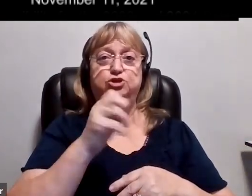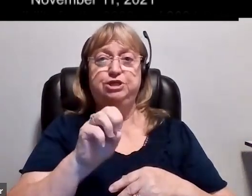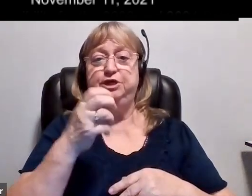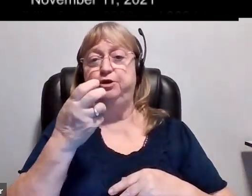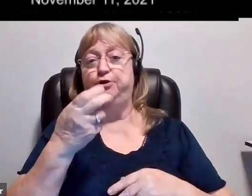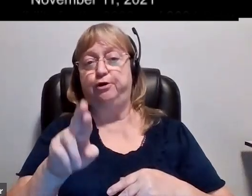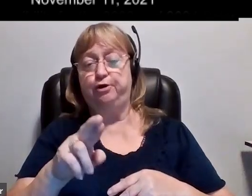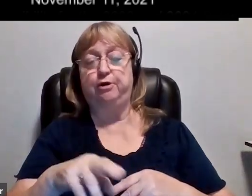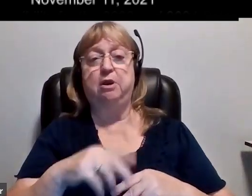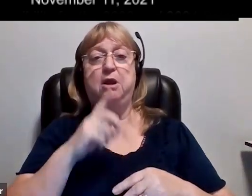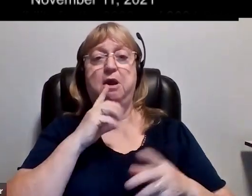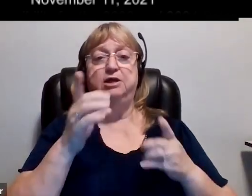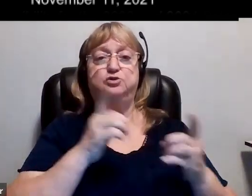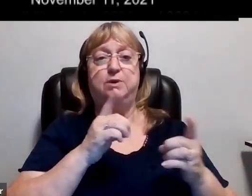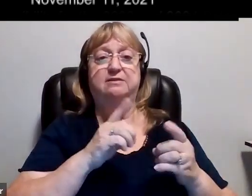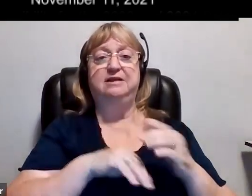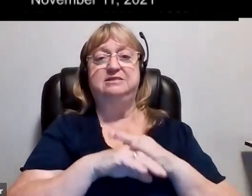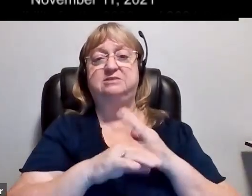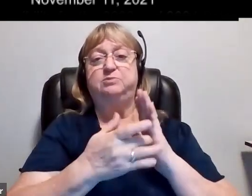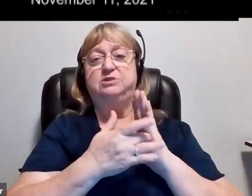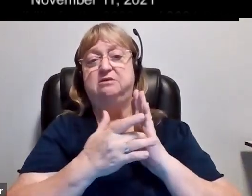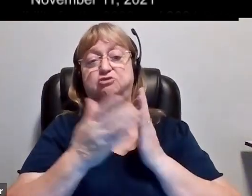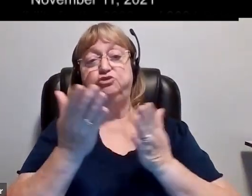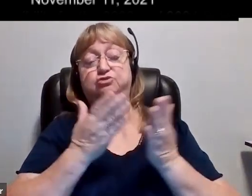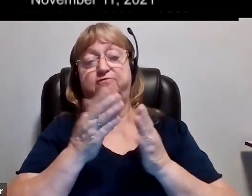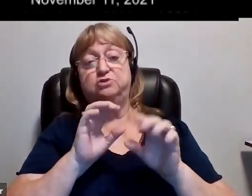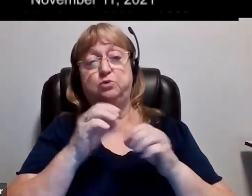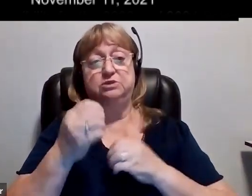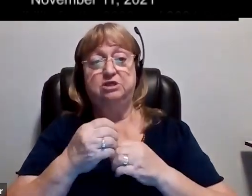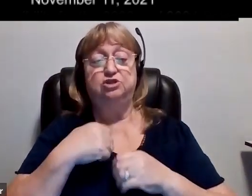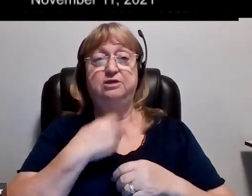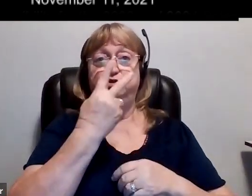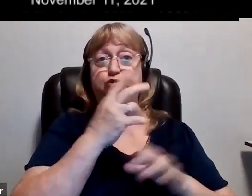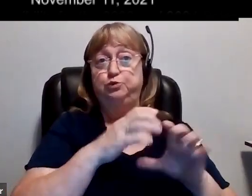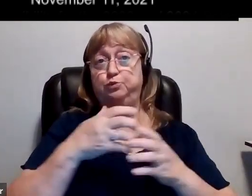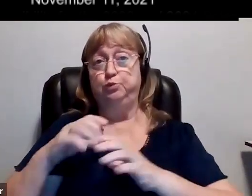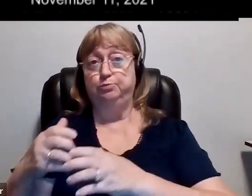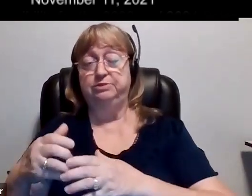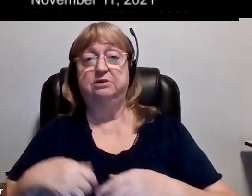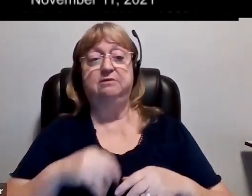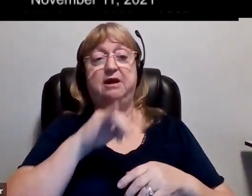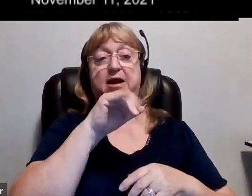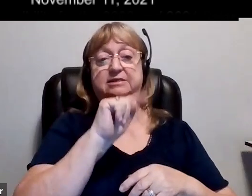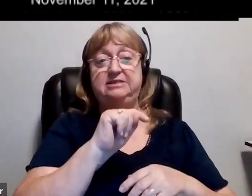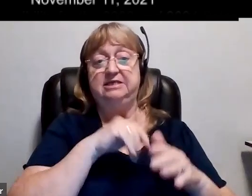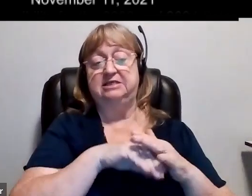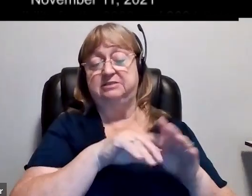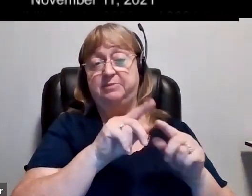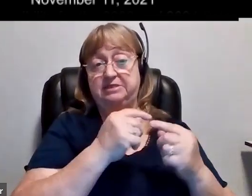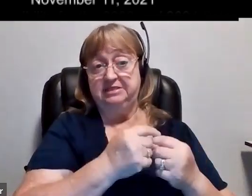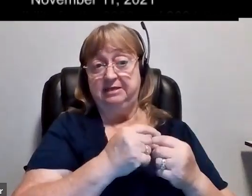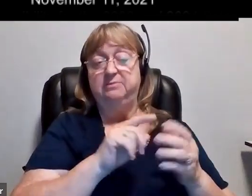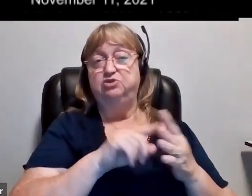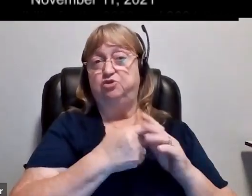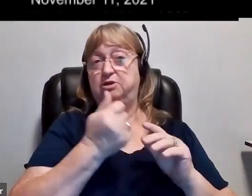I direct the Accessible Technology Services Organization, which has two groups. The IT Accessibility Team, which started